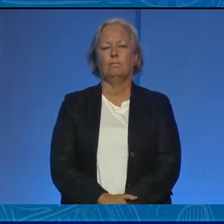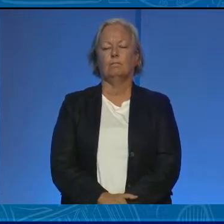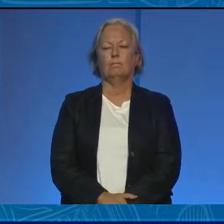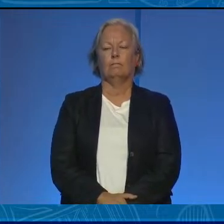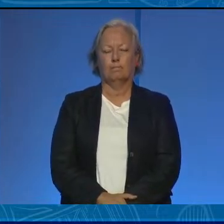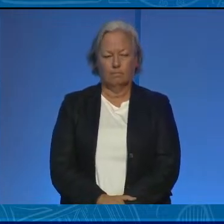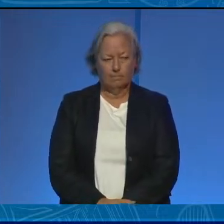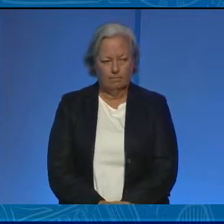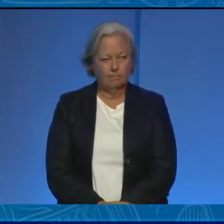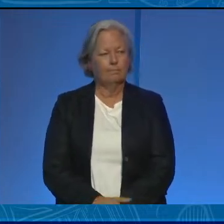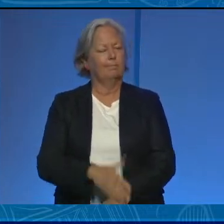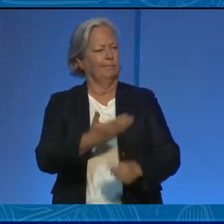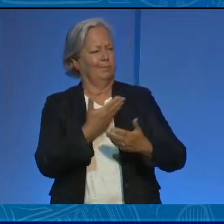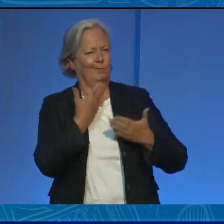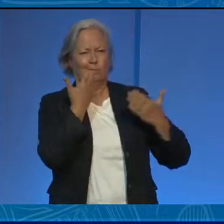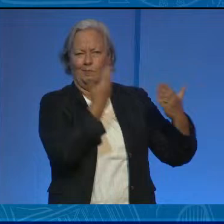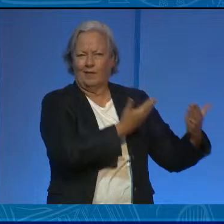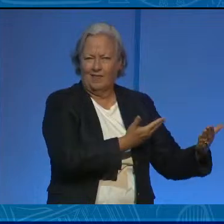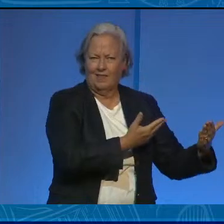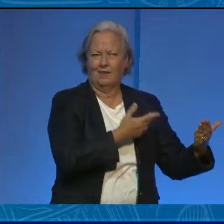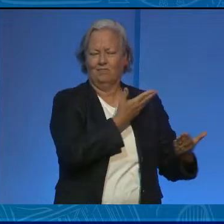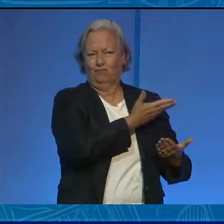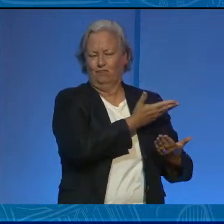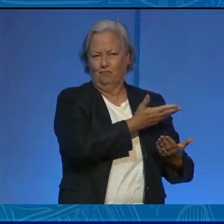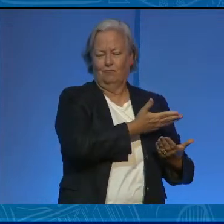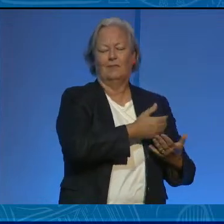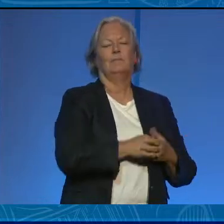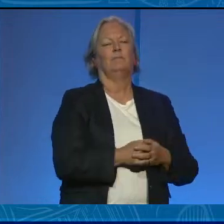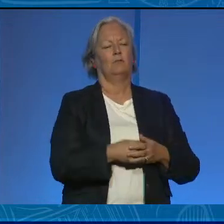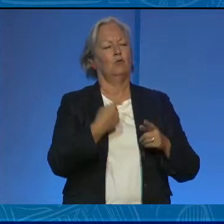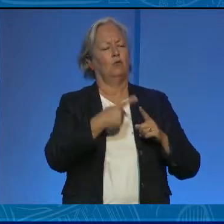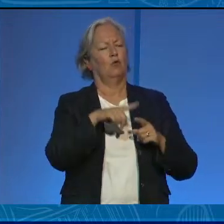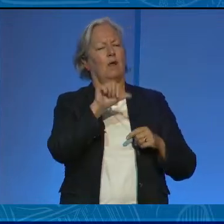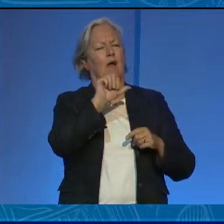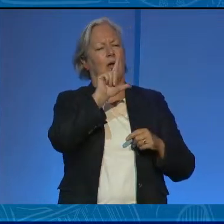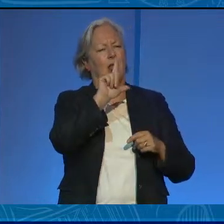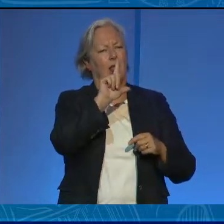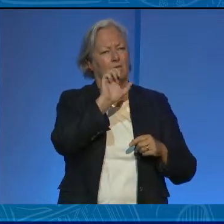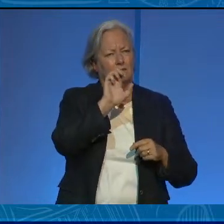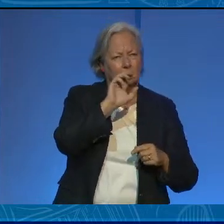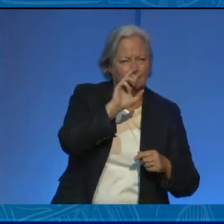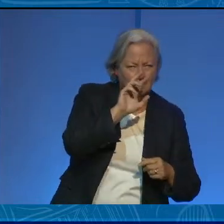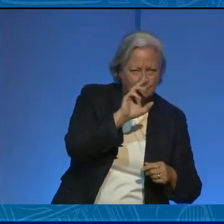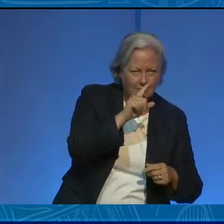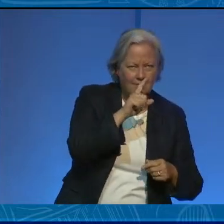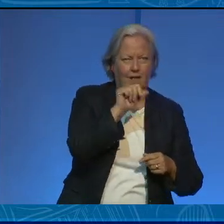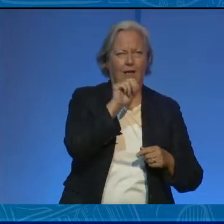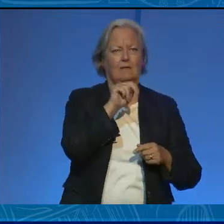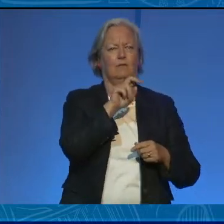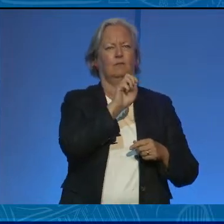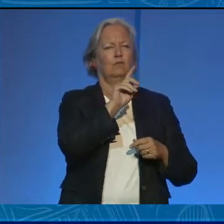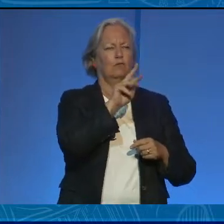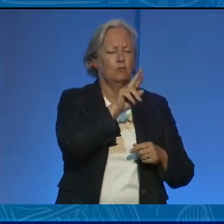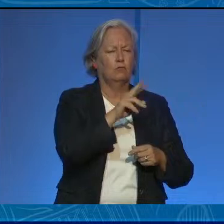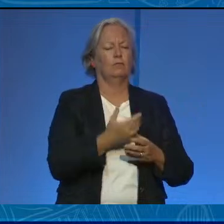Secretary Dr. Teodoro, Secretary Loizaga, Mr. Kamal Kishore,